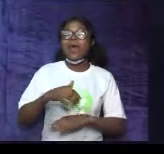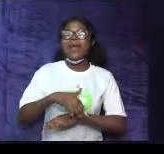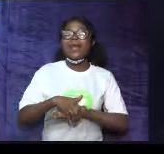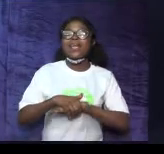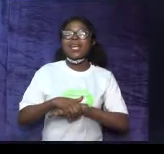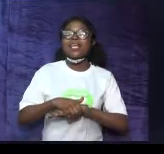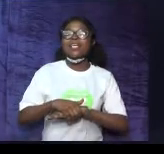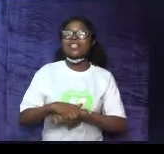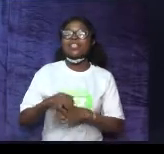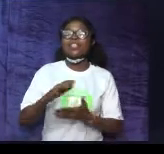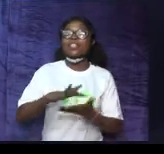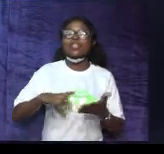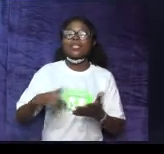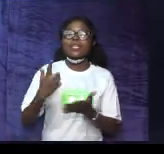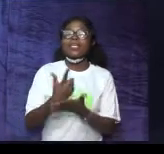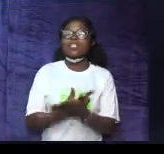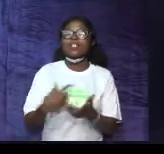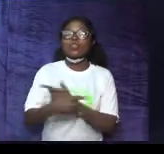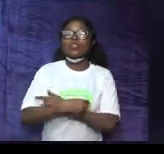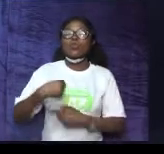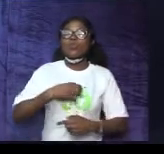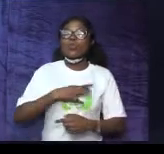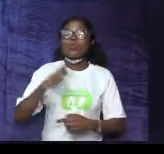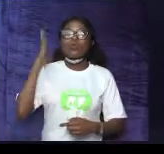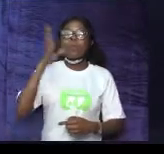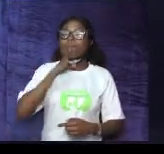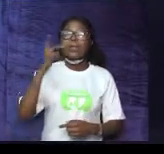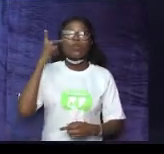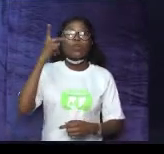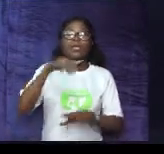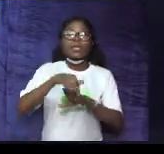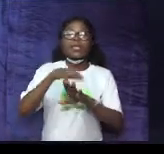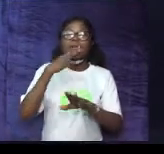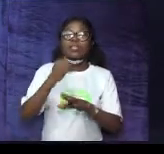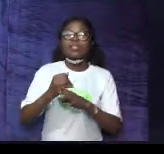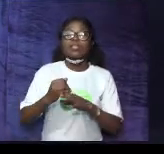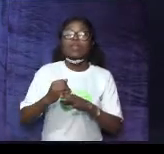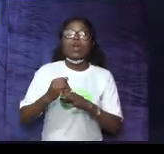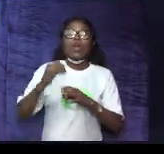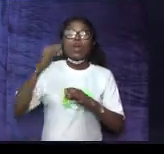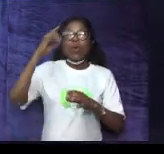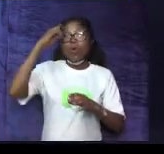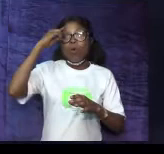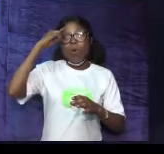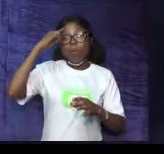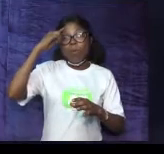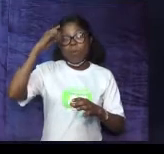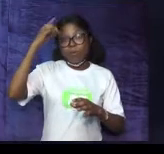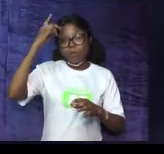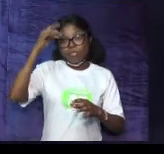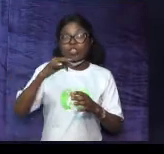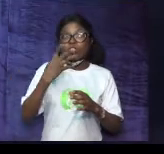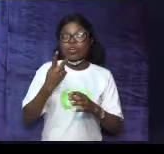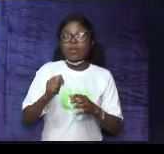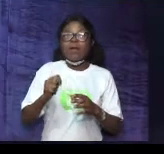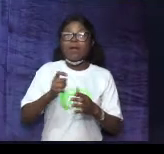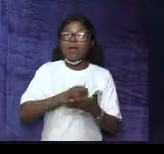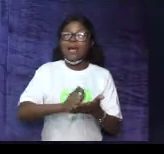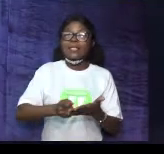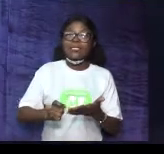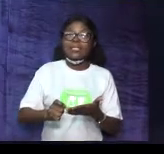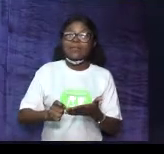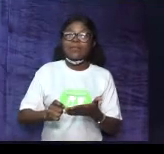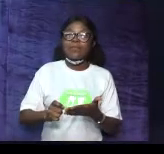In our English studies lesson today, we will be looking at composition writing. We are going to